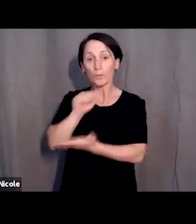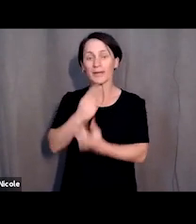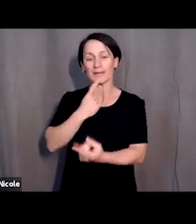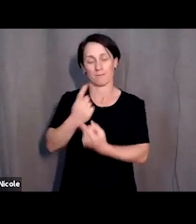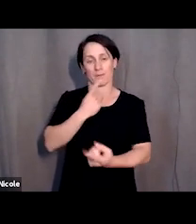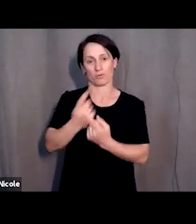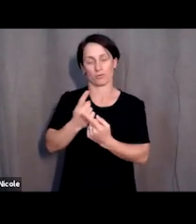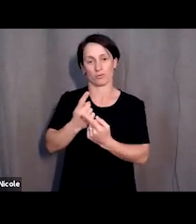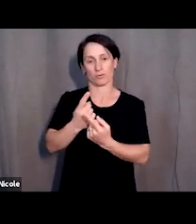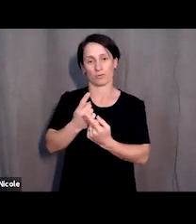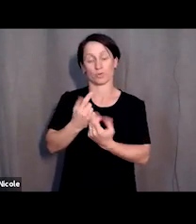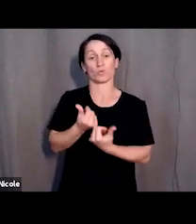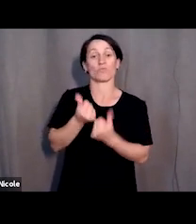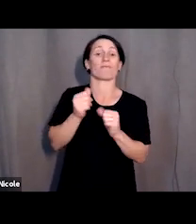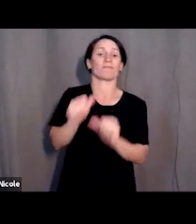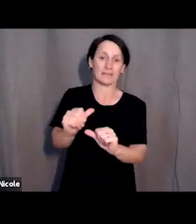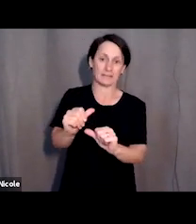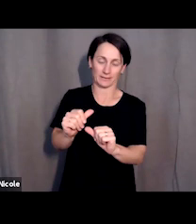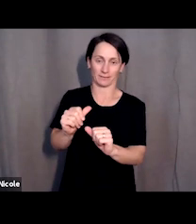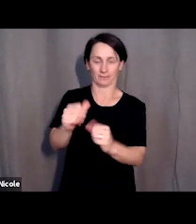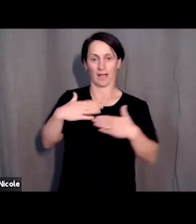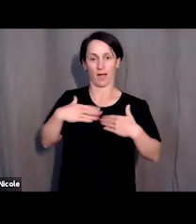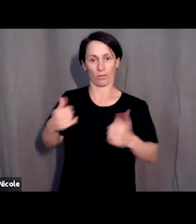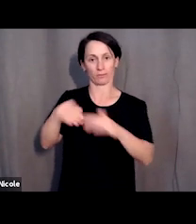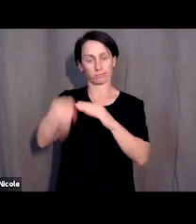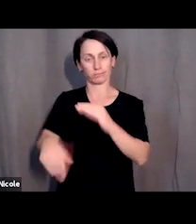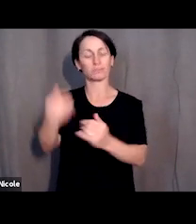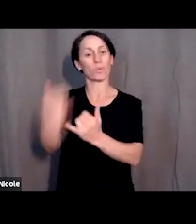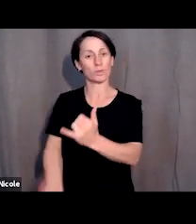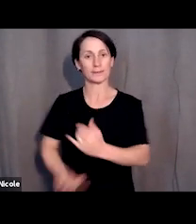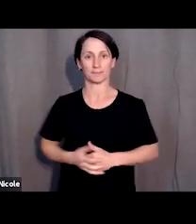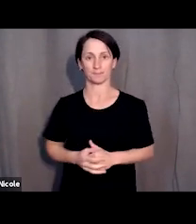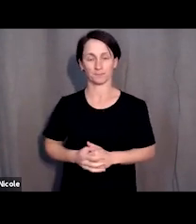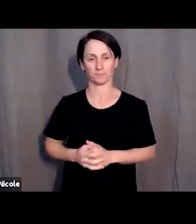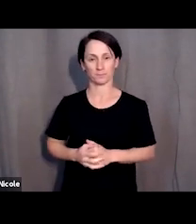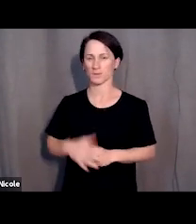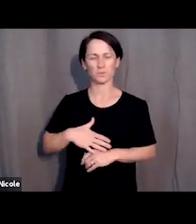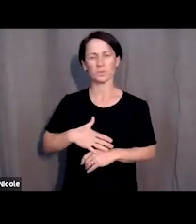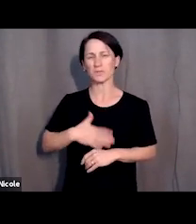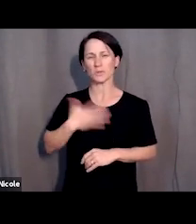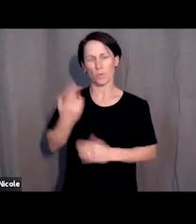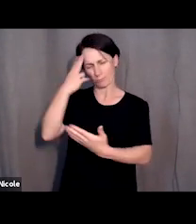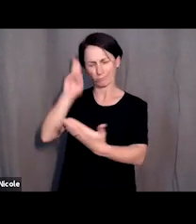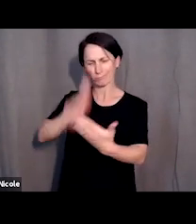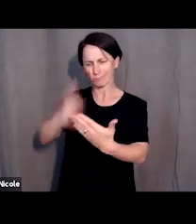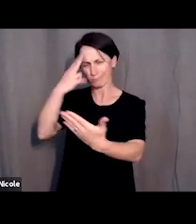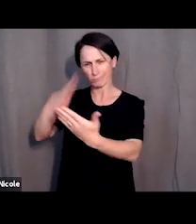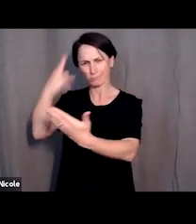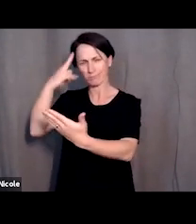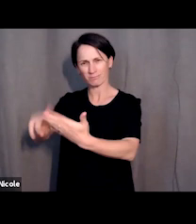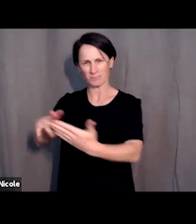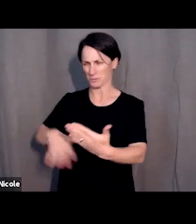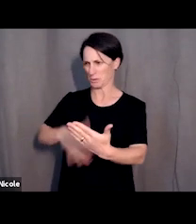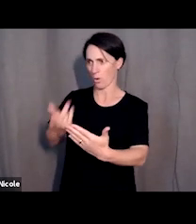health for doctors, consumers and carers, so they can move away from the stereotypes, not be fearful of people who